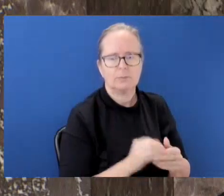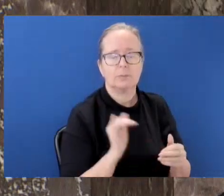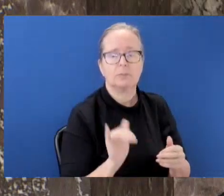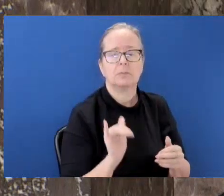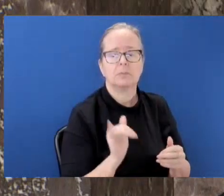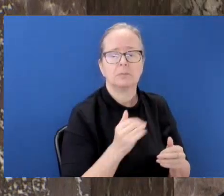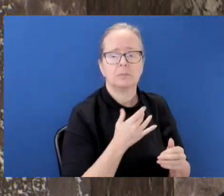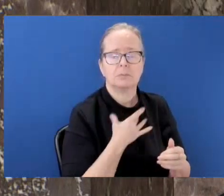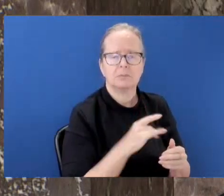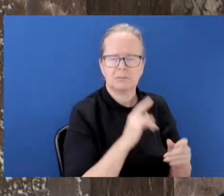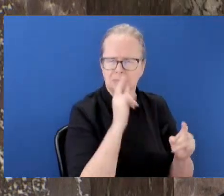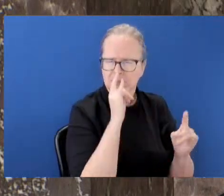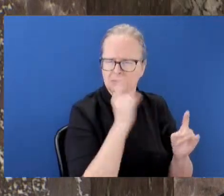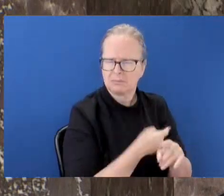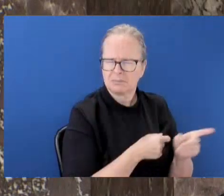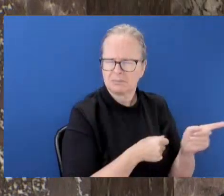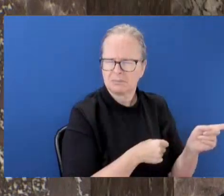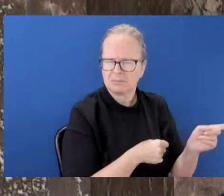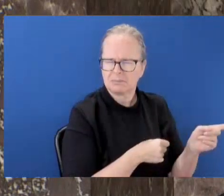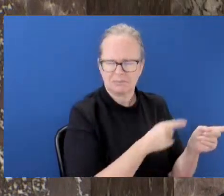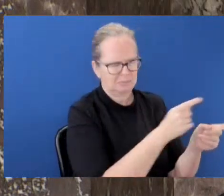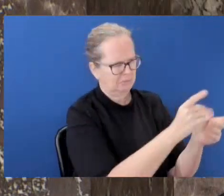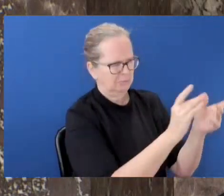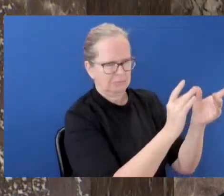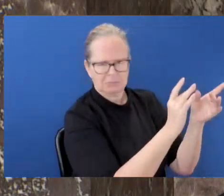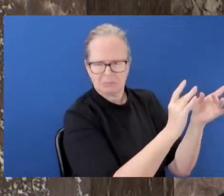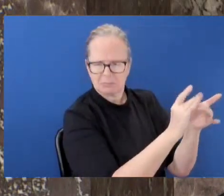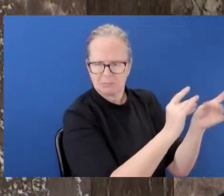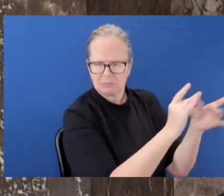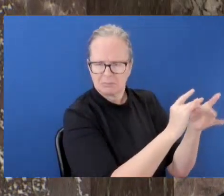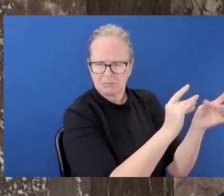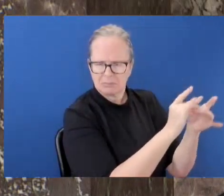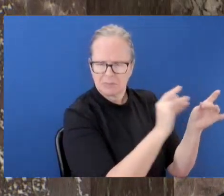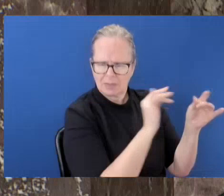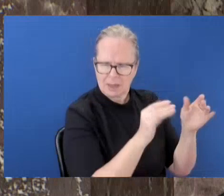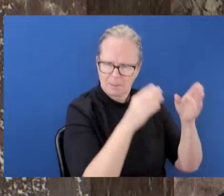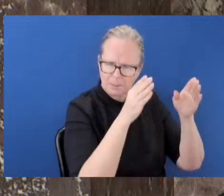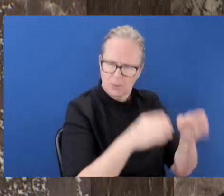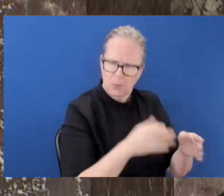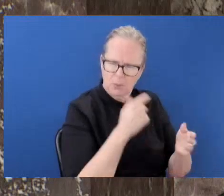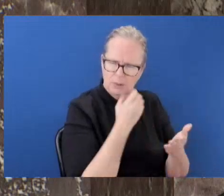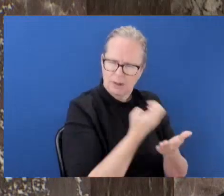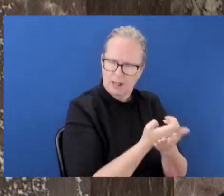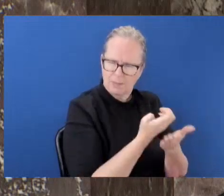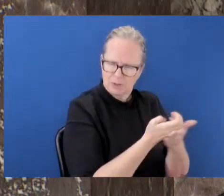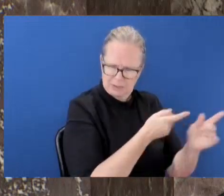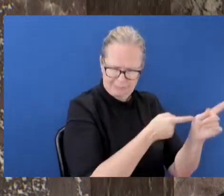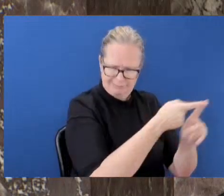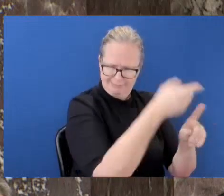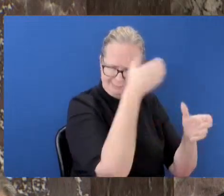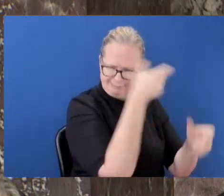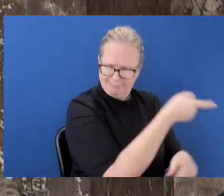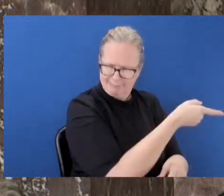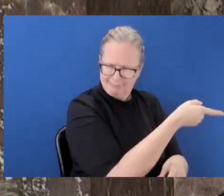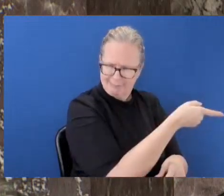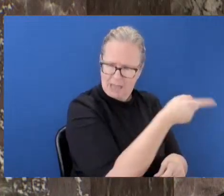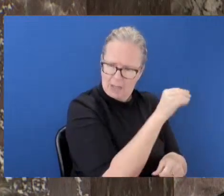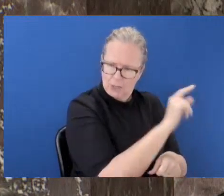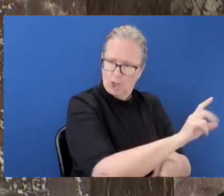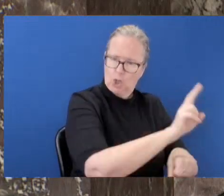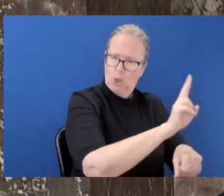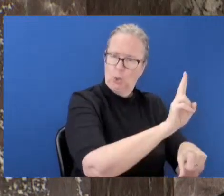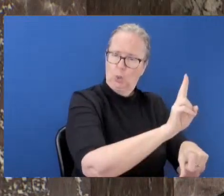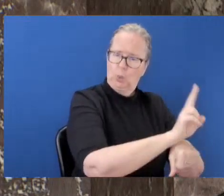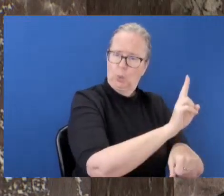this place and uses his quote, because he had a quote as well in recently about the